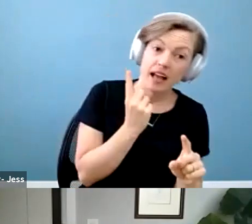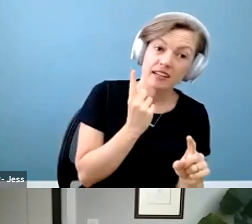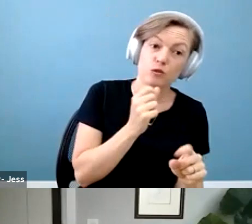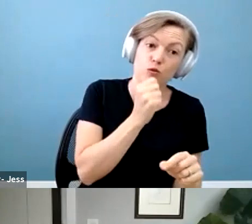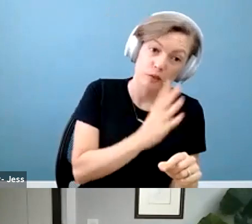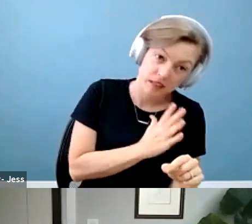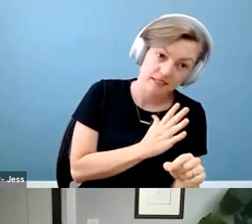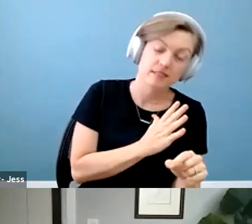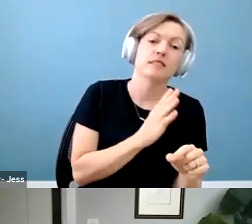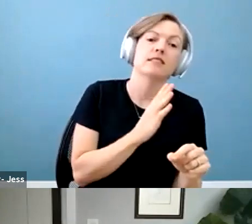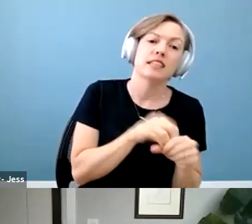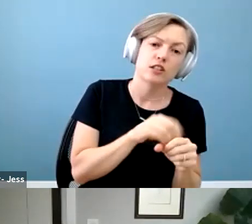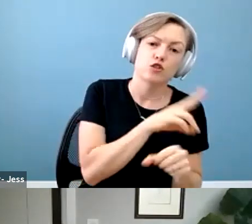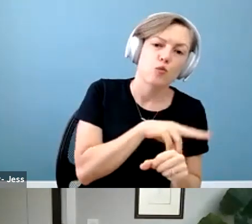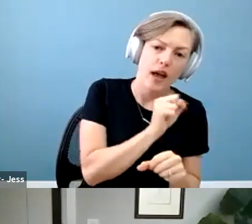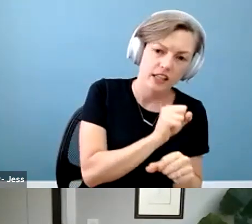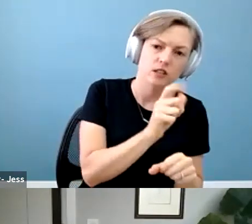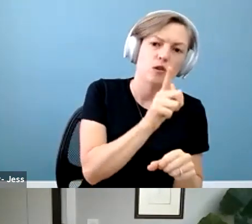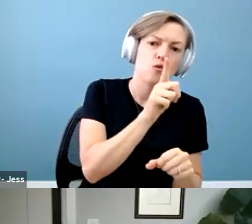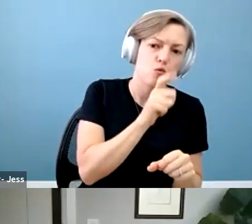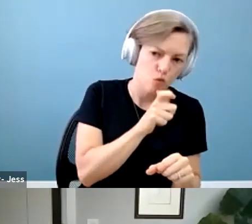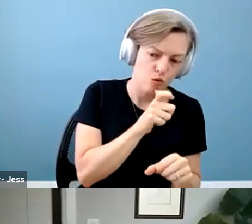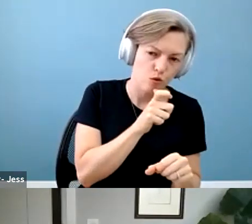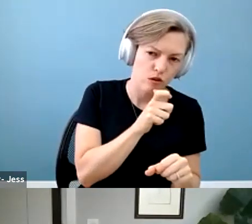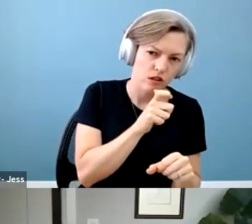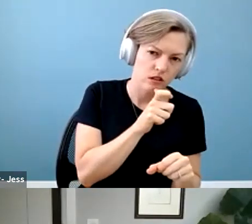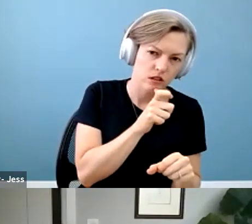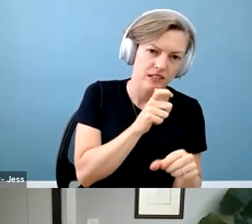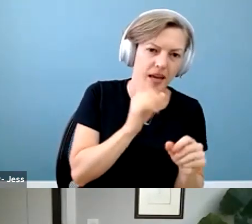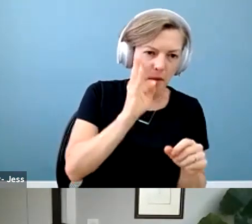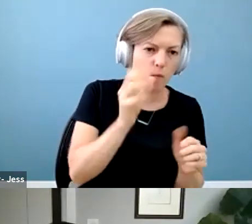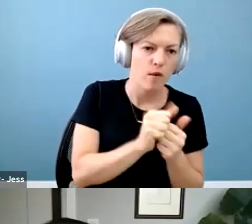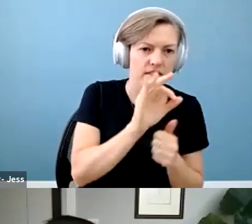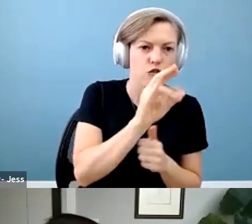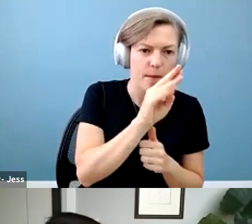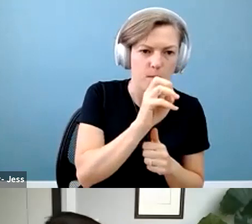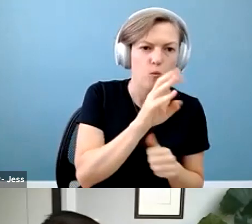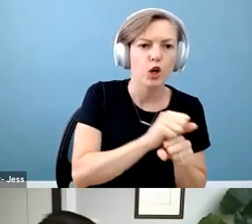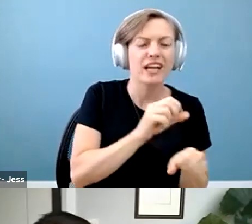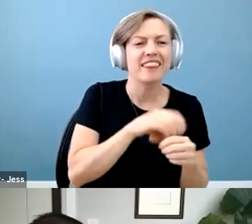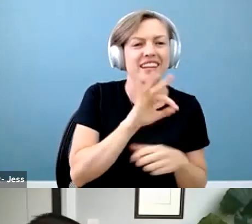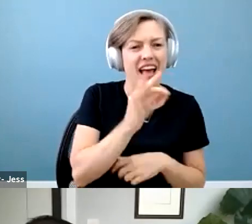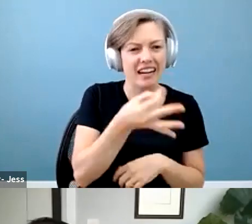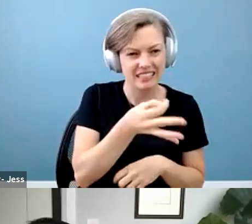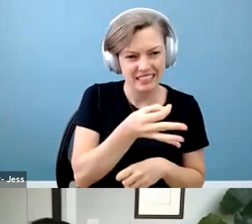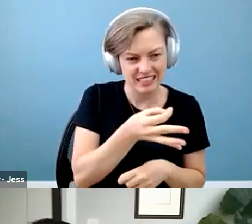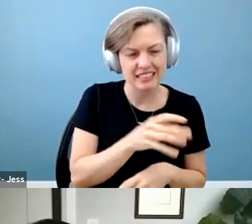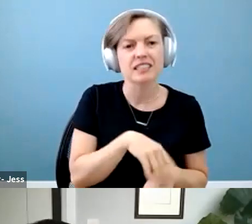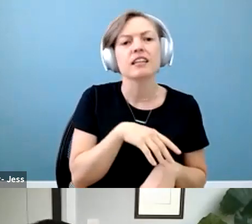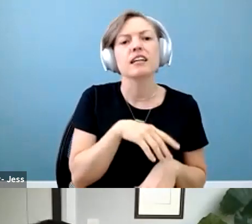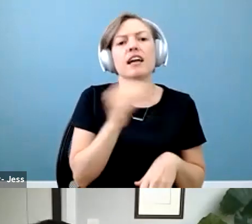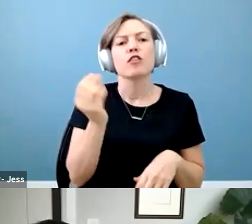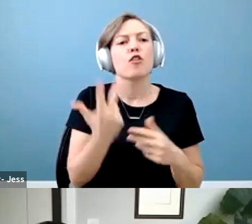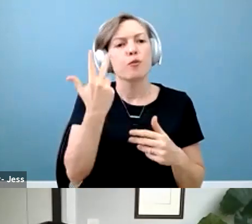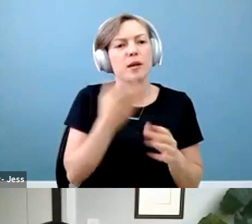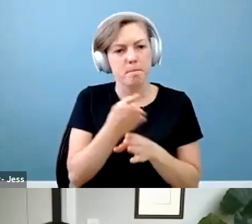women in the US who came up with the framework in the 90s. And it's the three